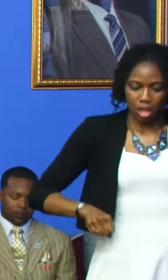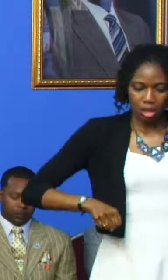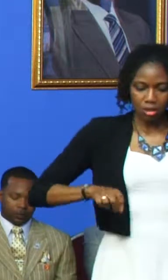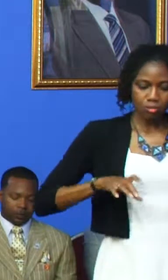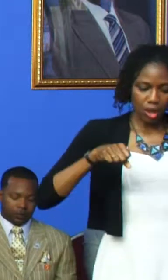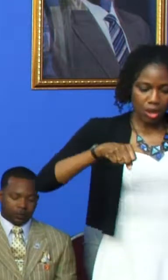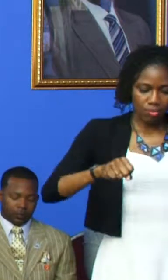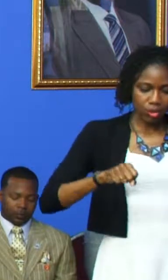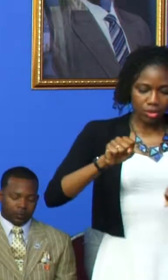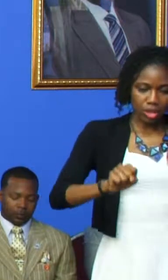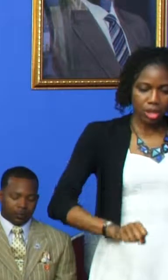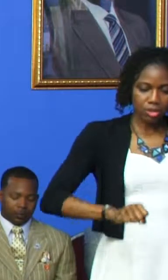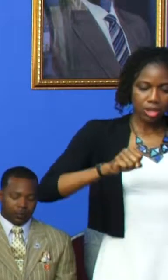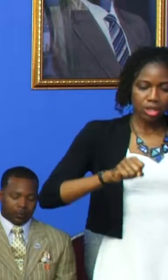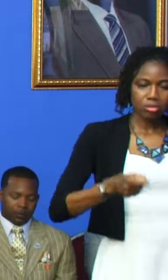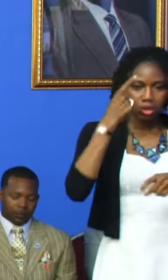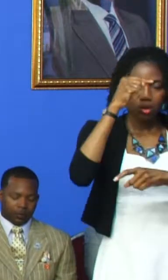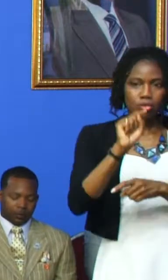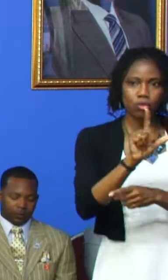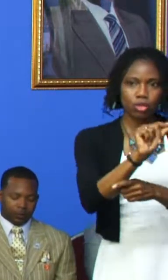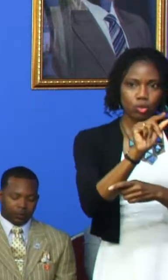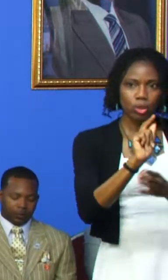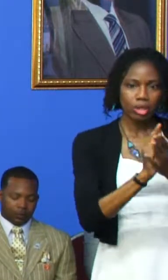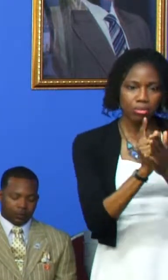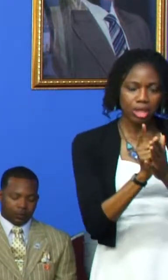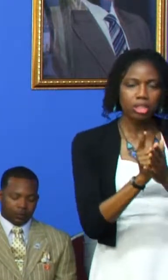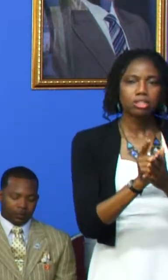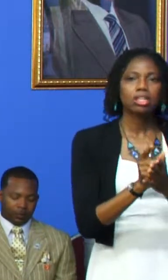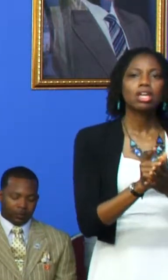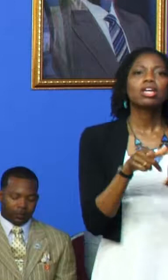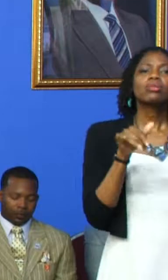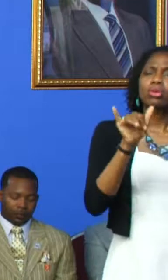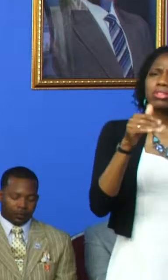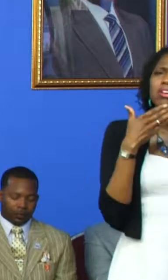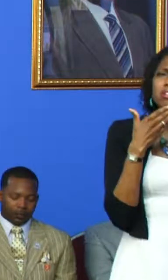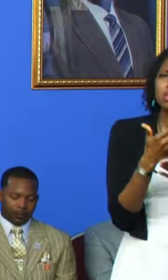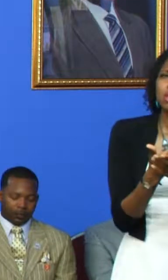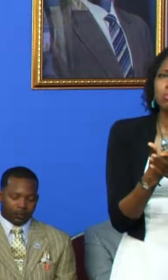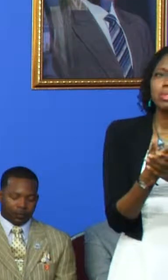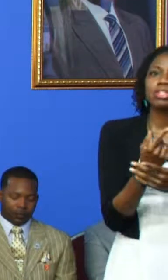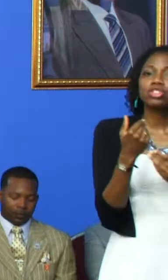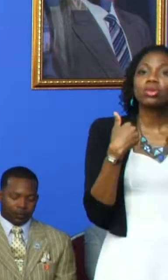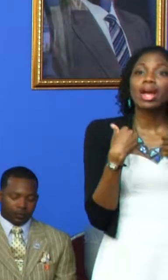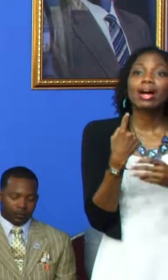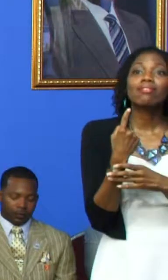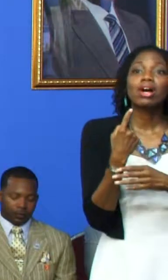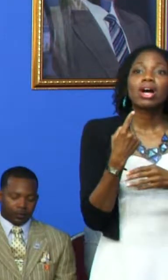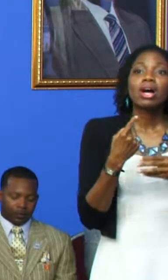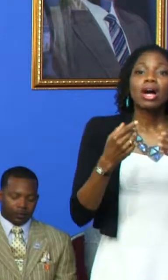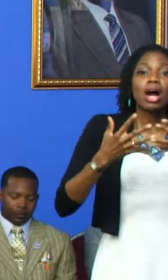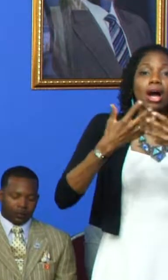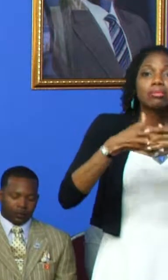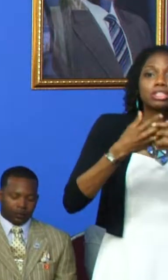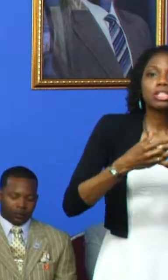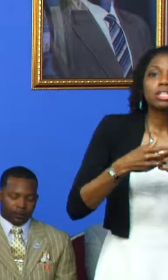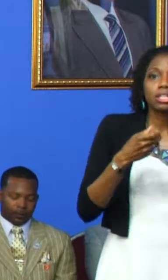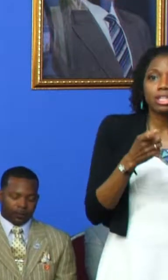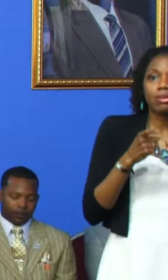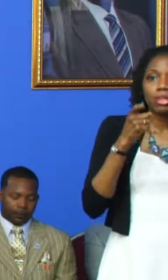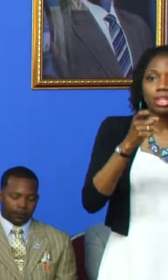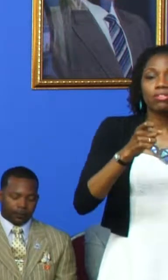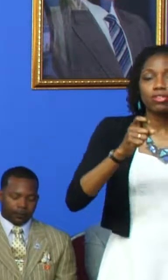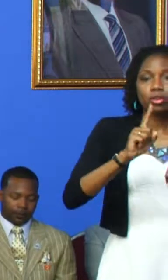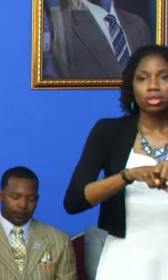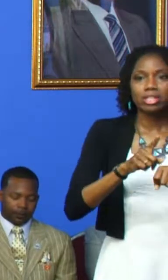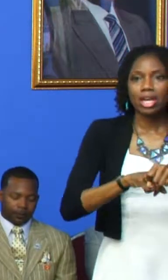Well, the reason that's good is if you got one of them machines that will tell you the time. It doesn't matter what you put